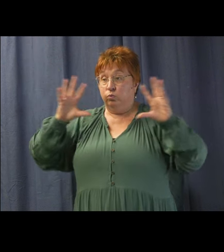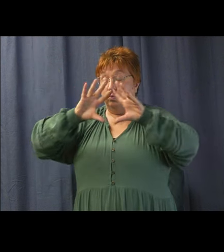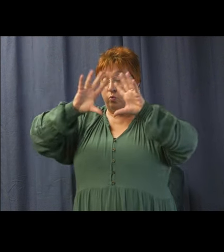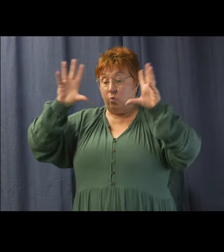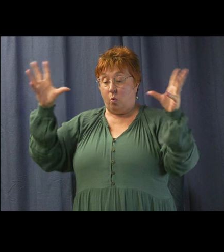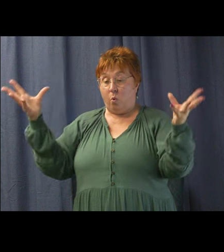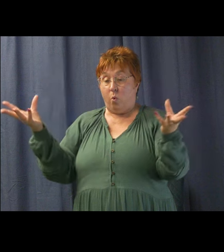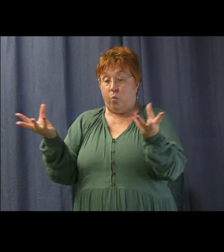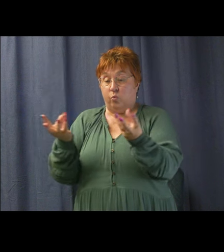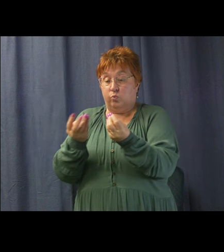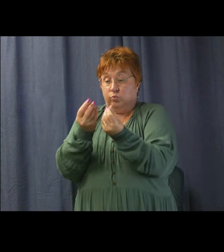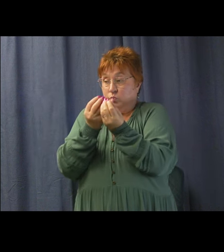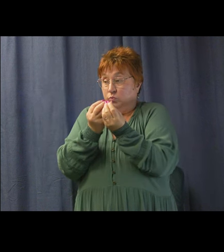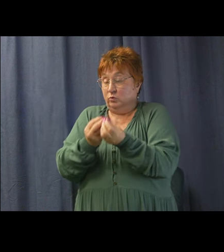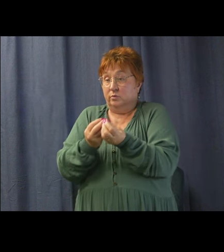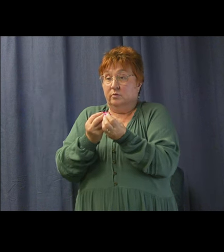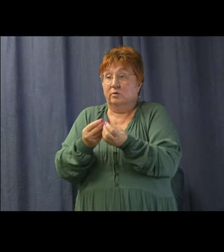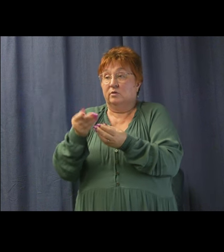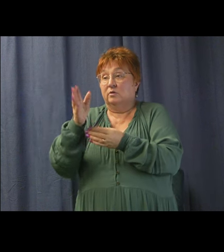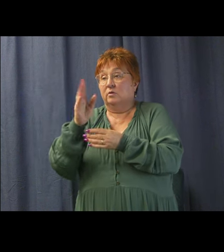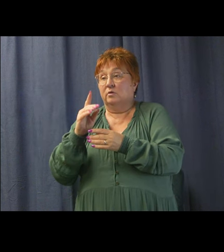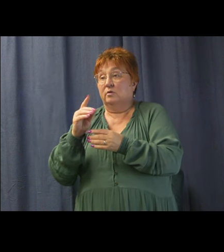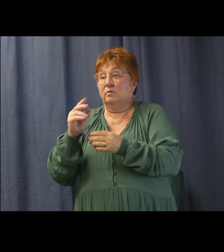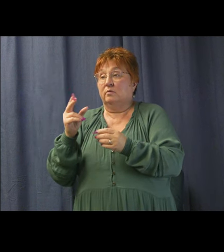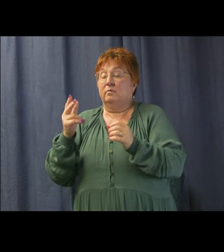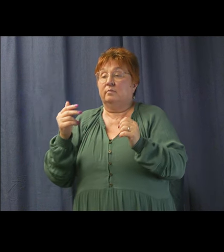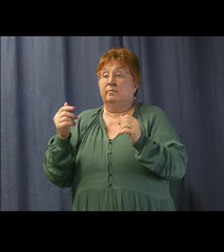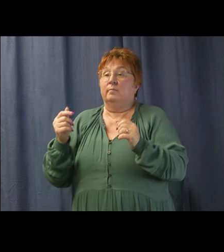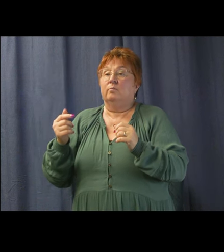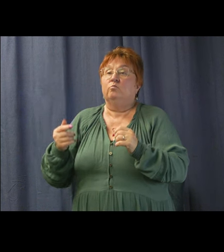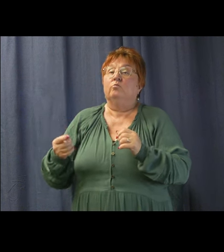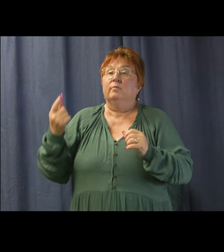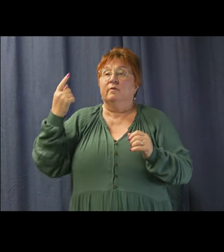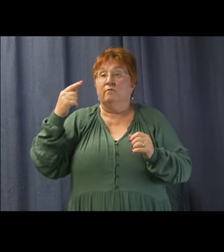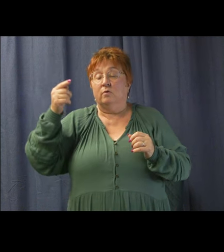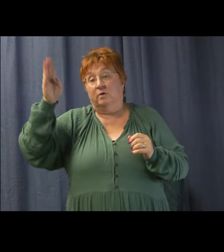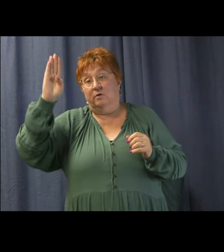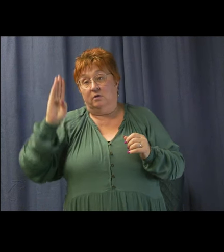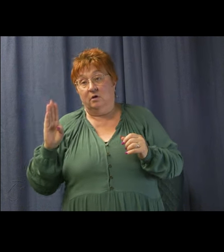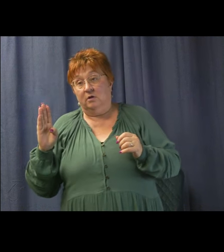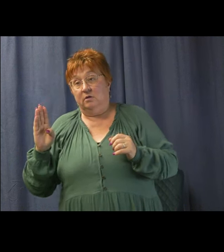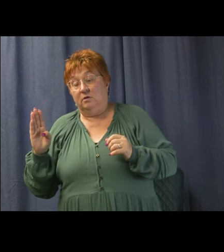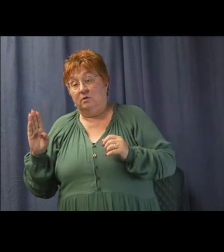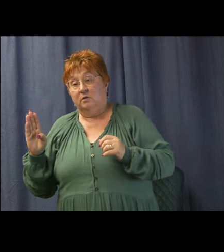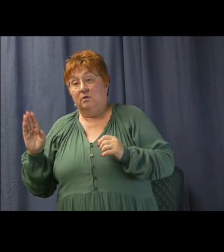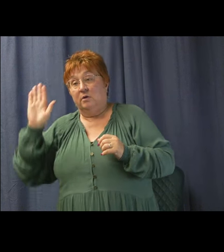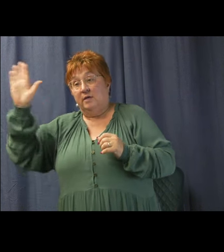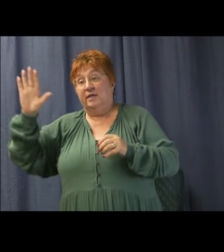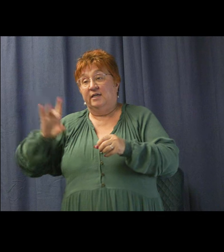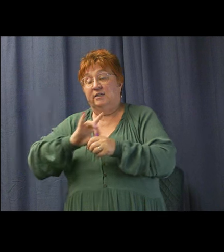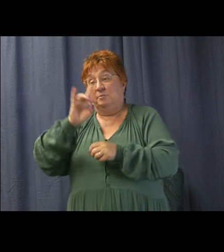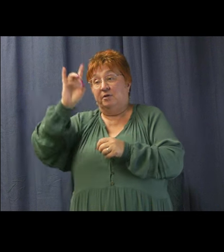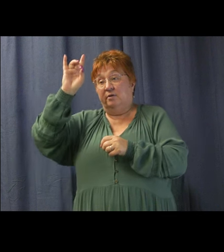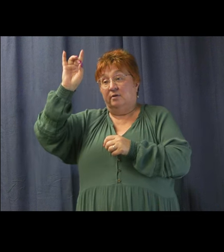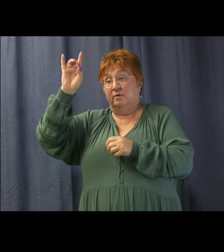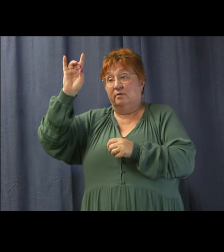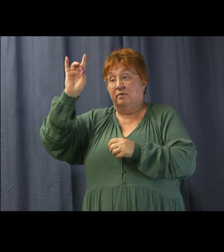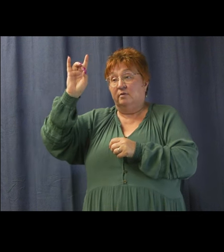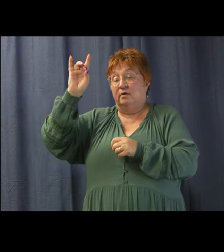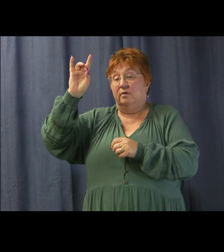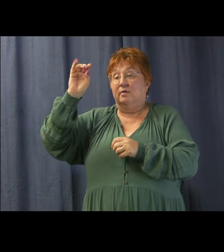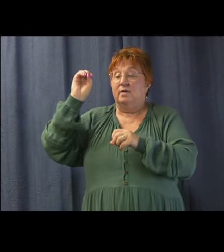the triunity of God. It says, the Lord God and his Spirit